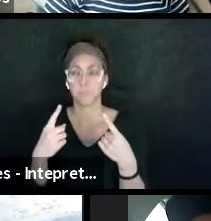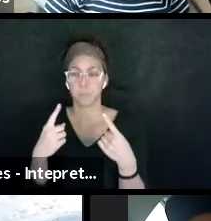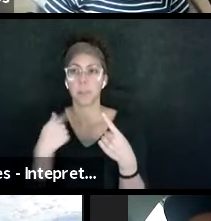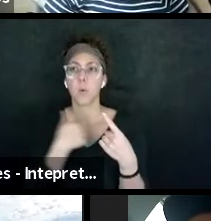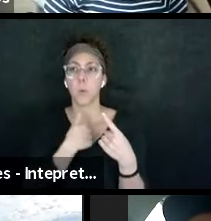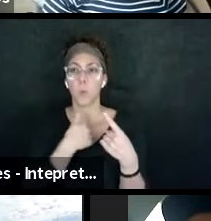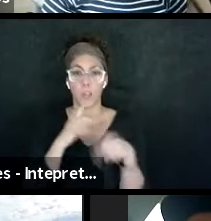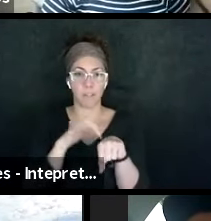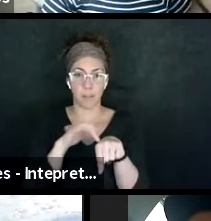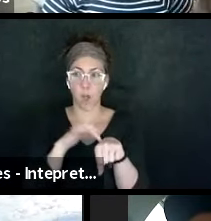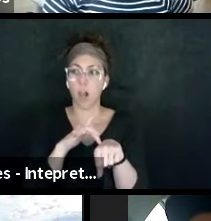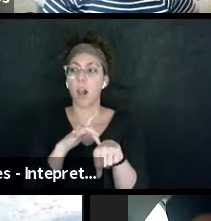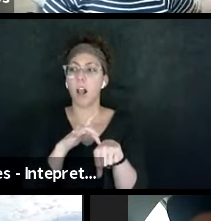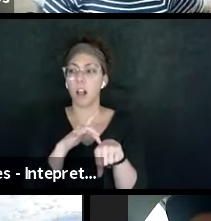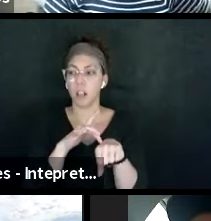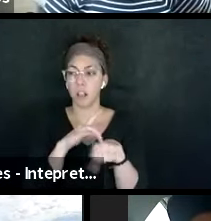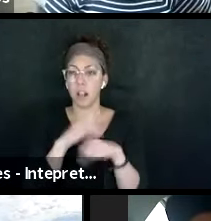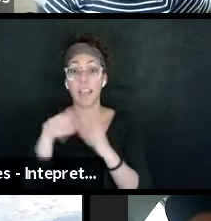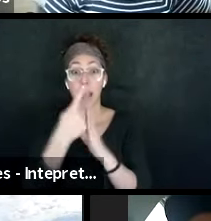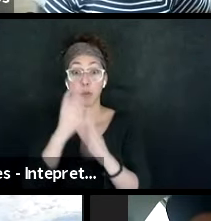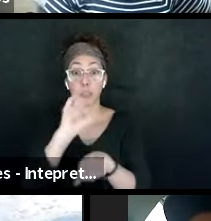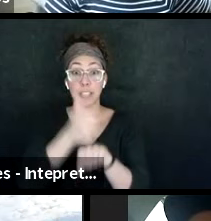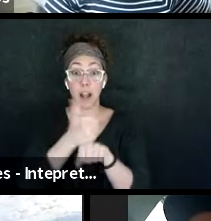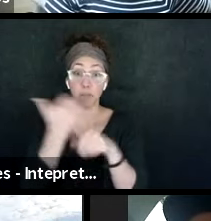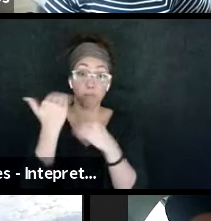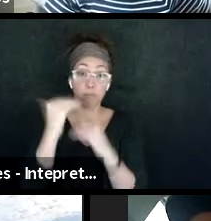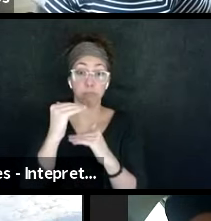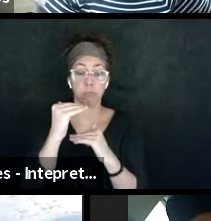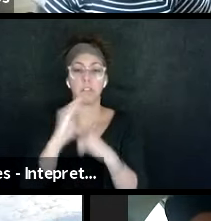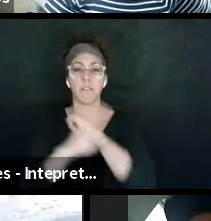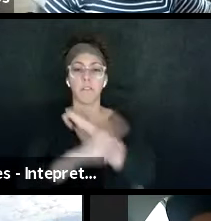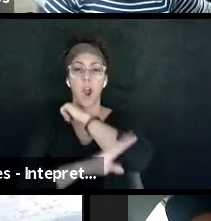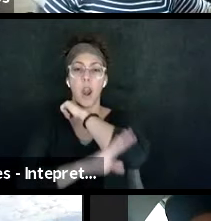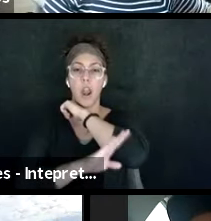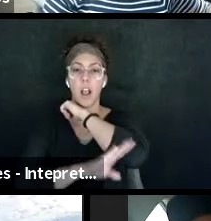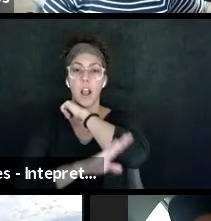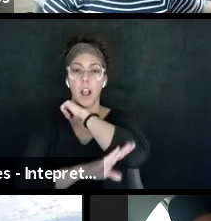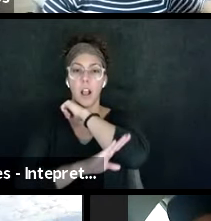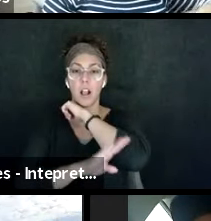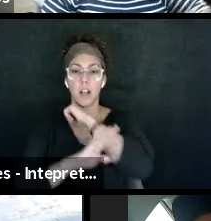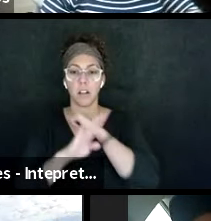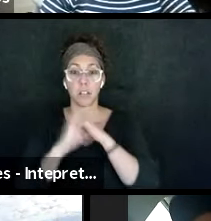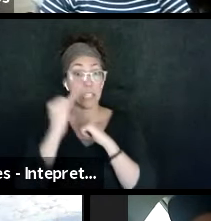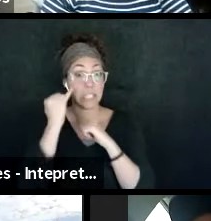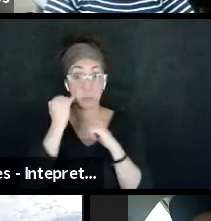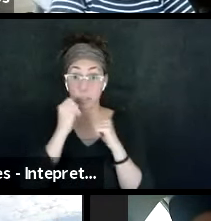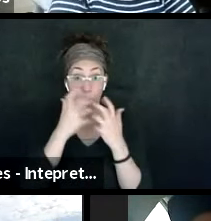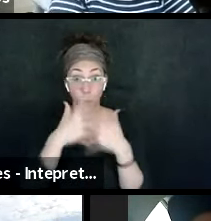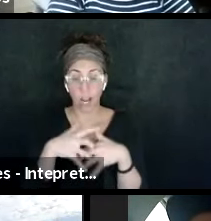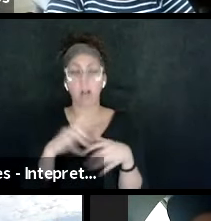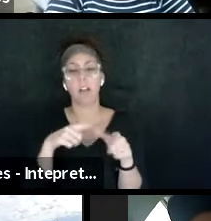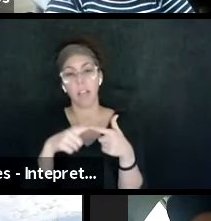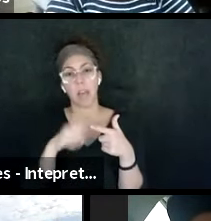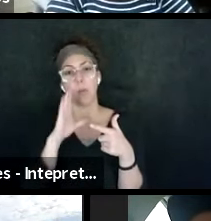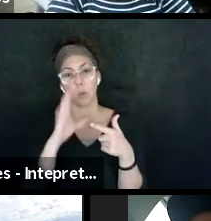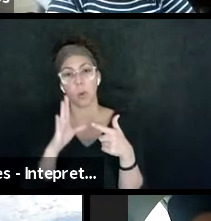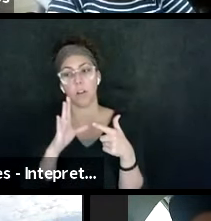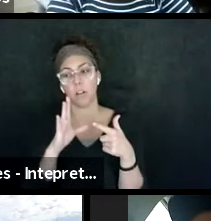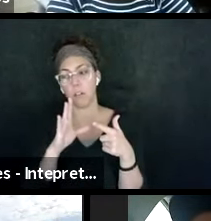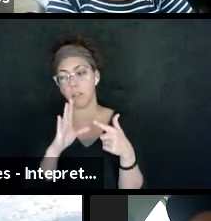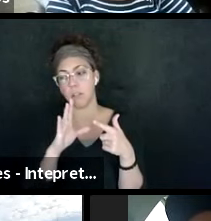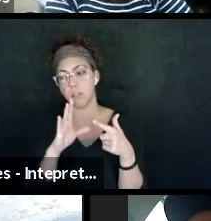available if the hours that we set up for the fall are not, they don't work out, then we'll make appointment times to meet the student at the